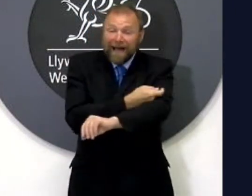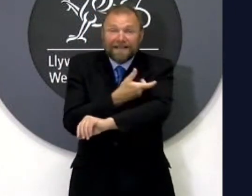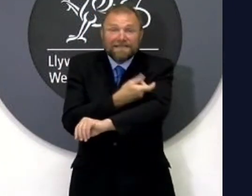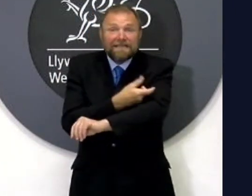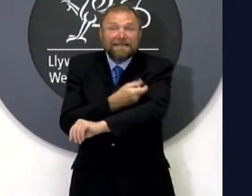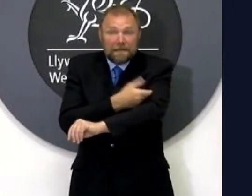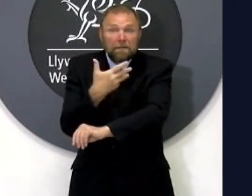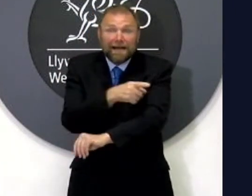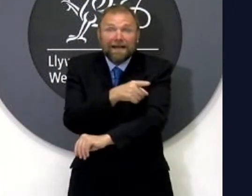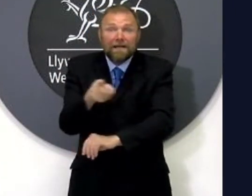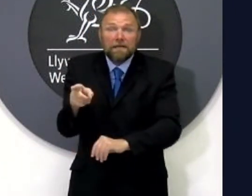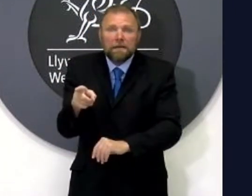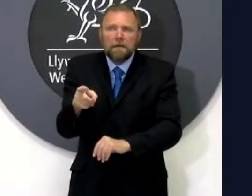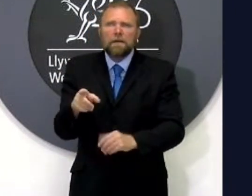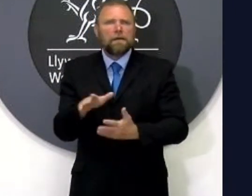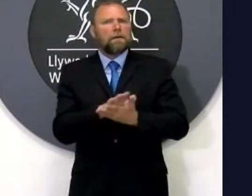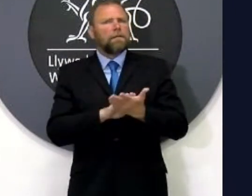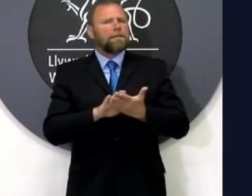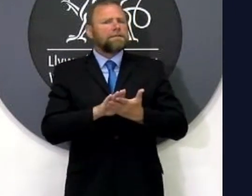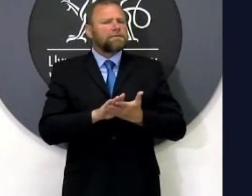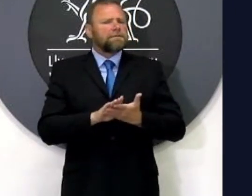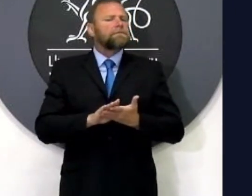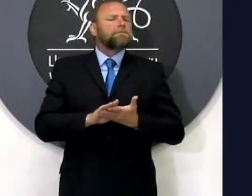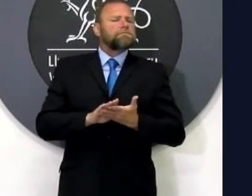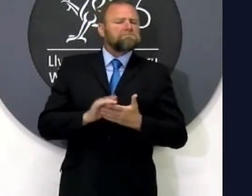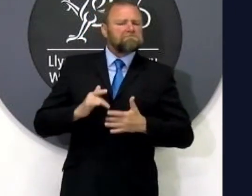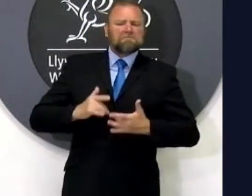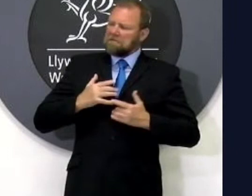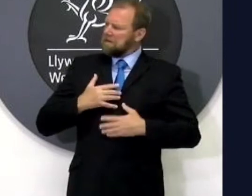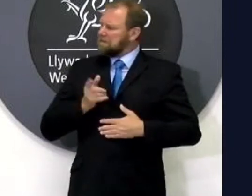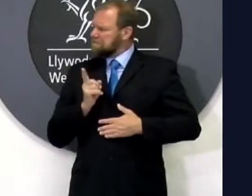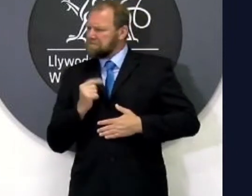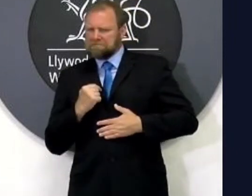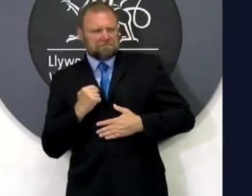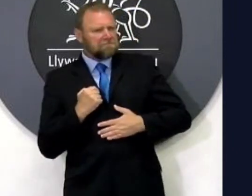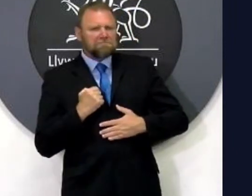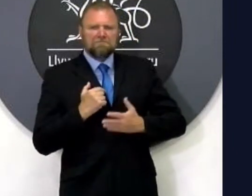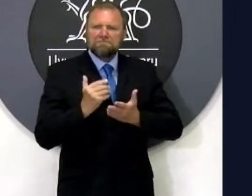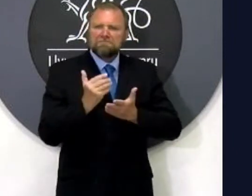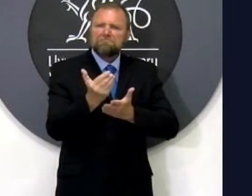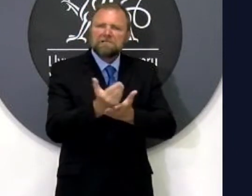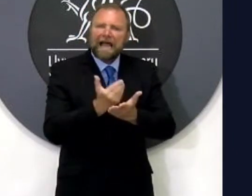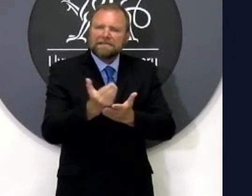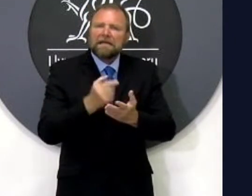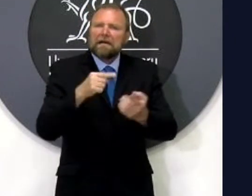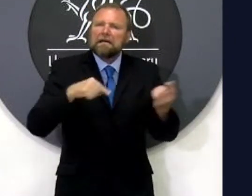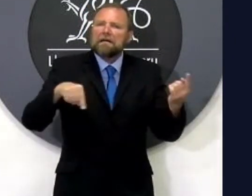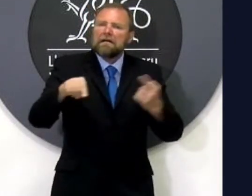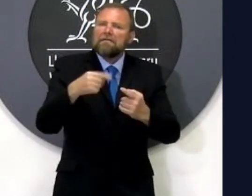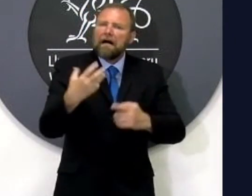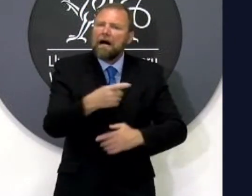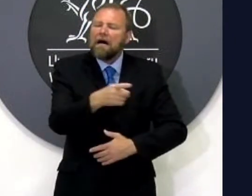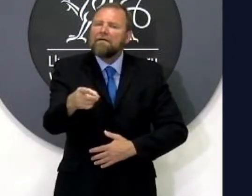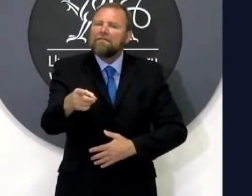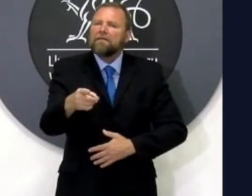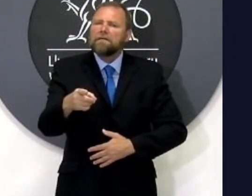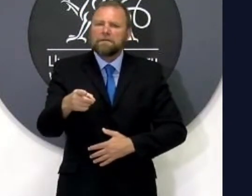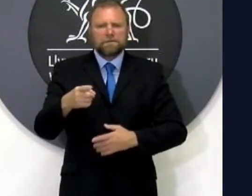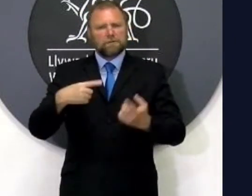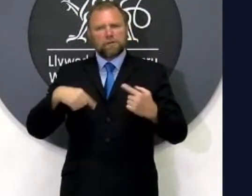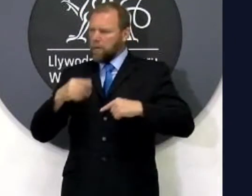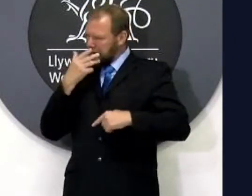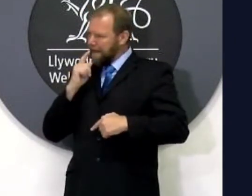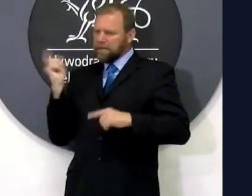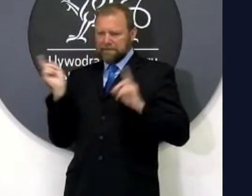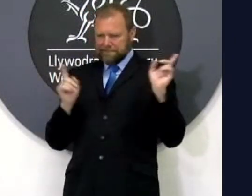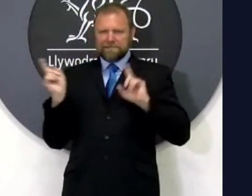that should be protective of the care homes, and obviously the people going to visit, as many of those as possible, we hope will have